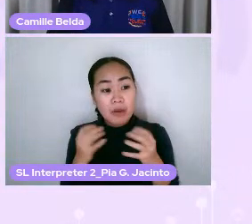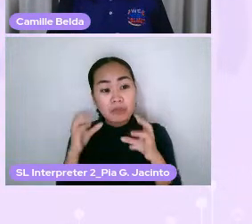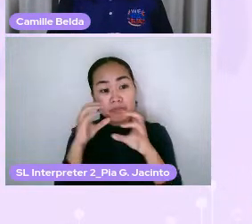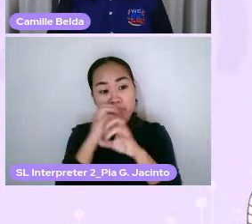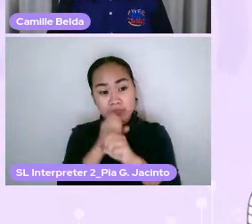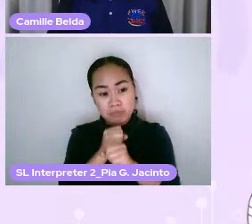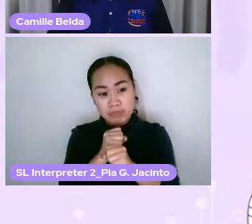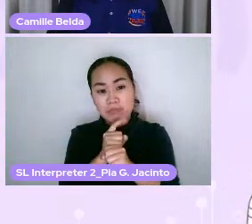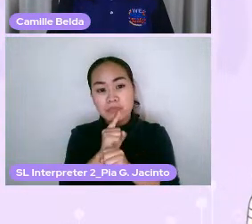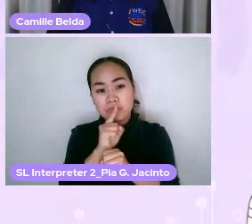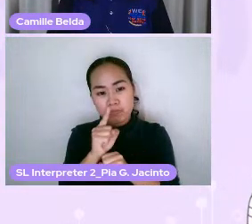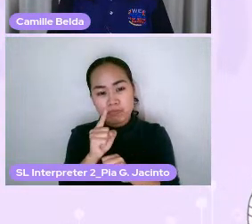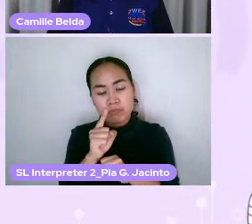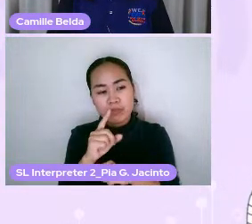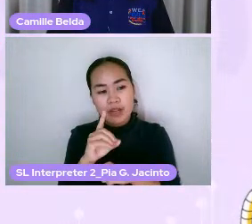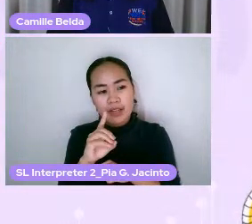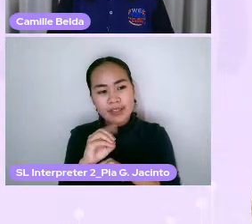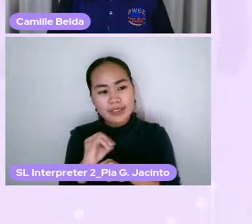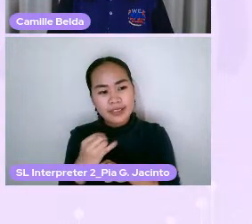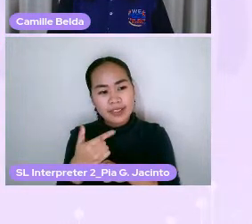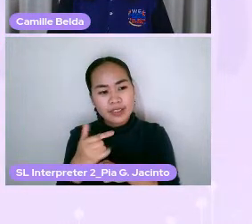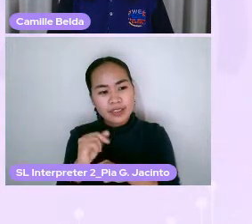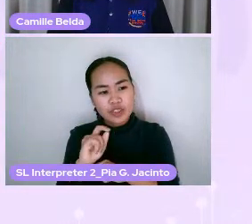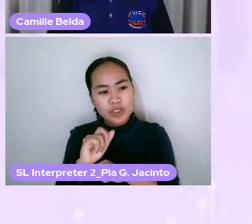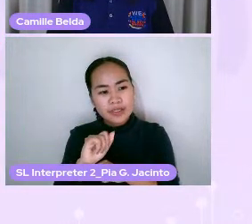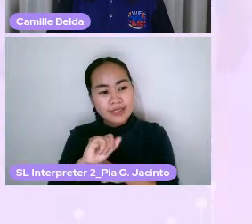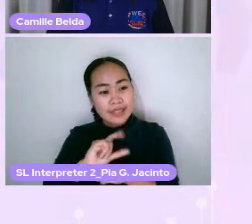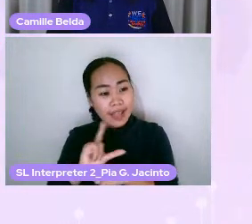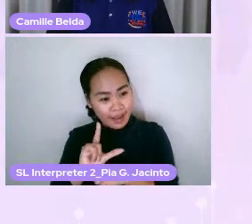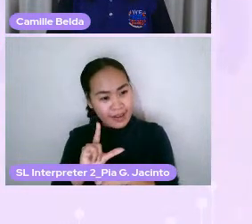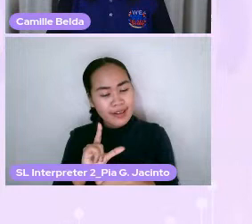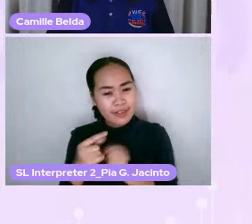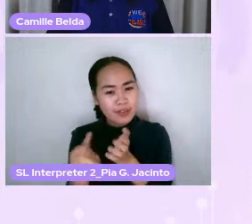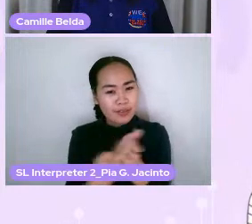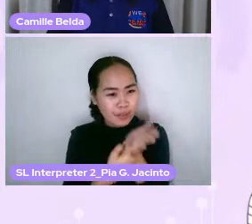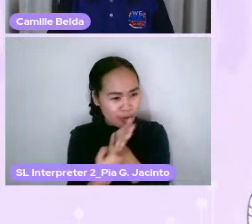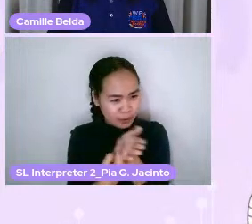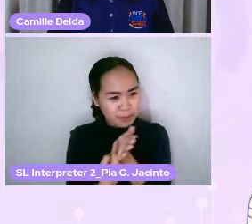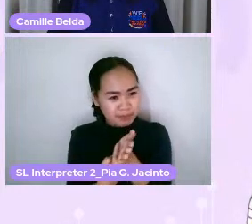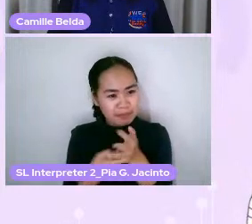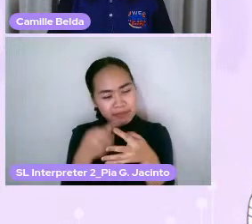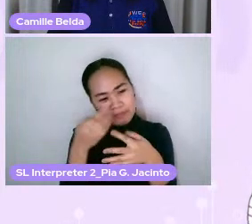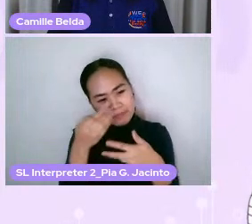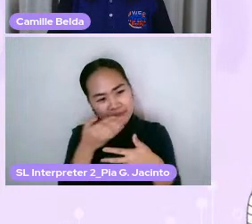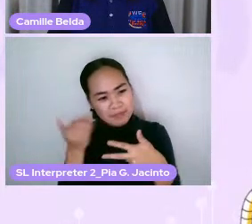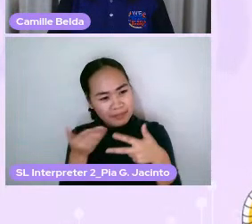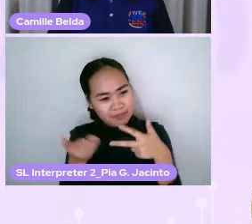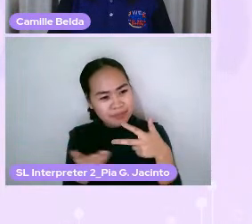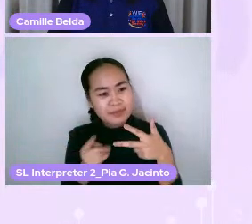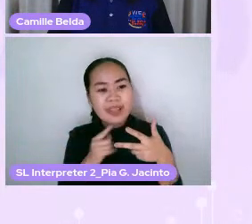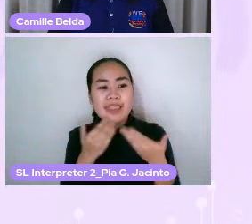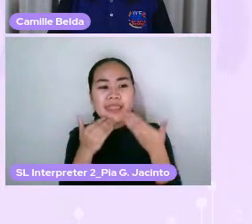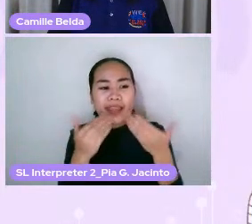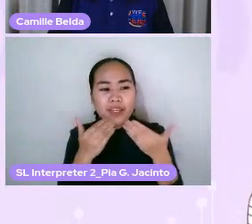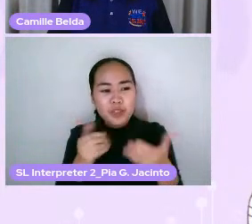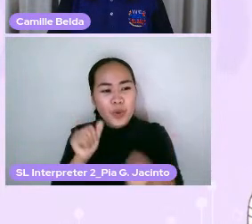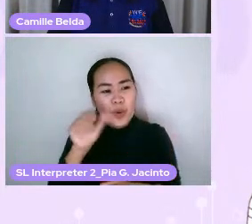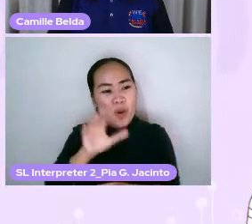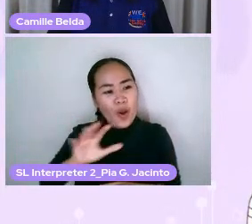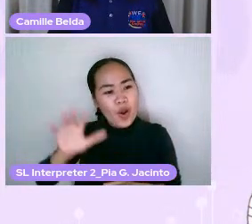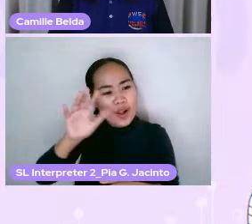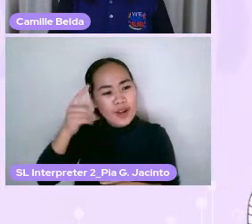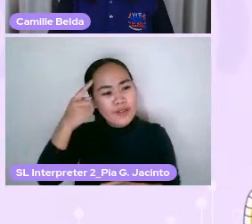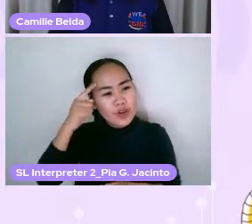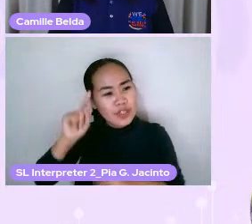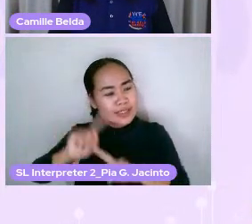Forum Series. Muli, maraming salamat po sa lahat, lalo na sa mga nakasama nating participants mula pa